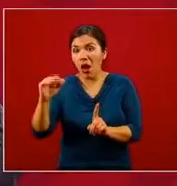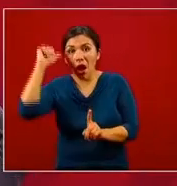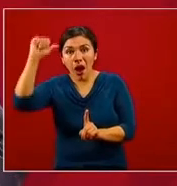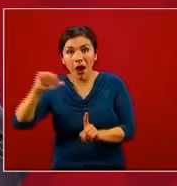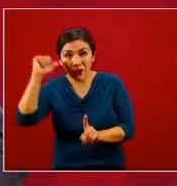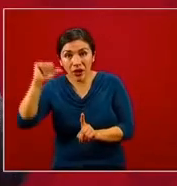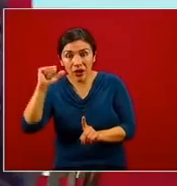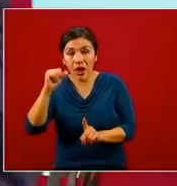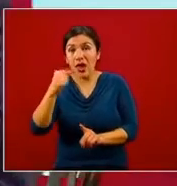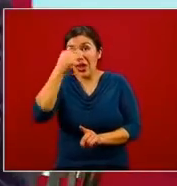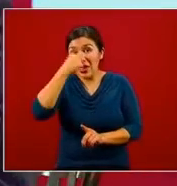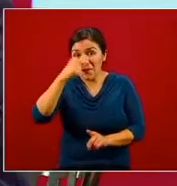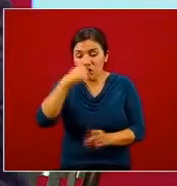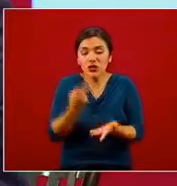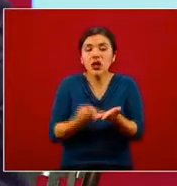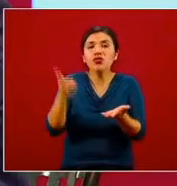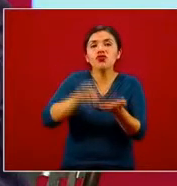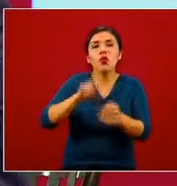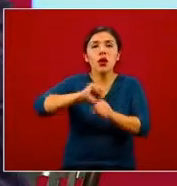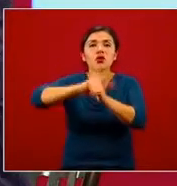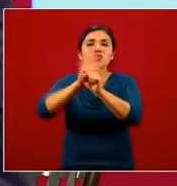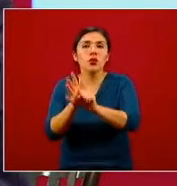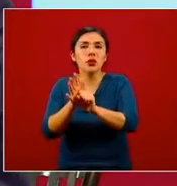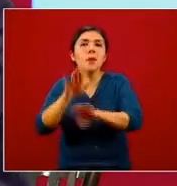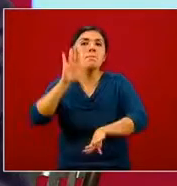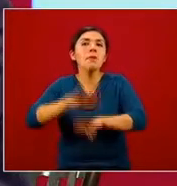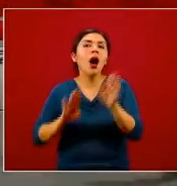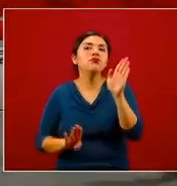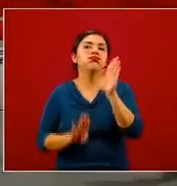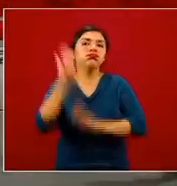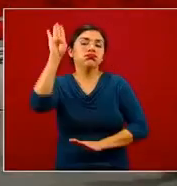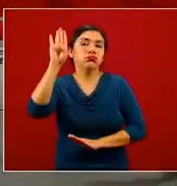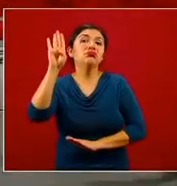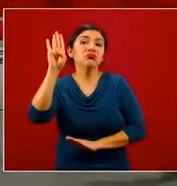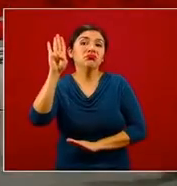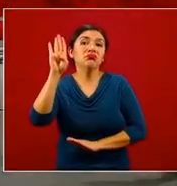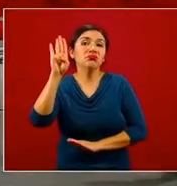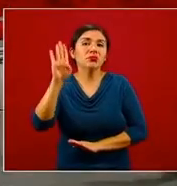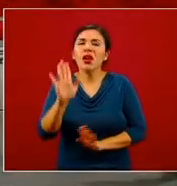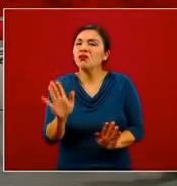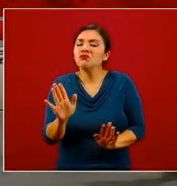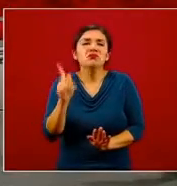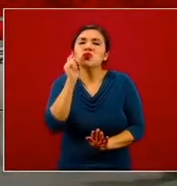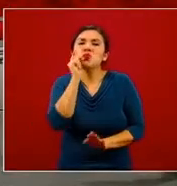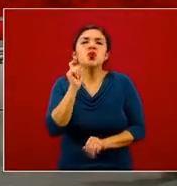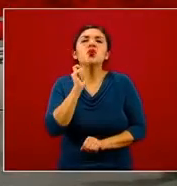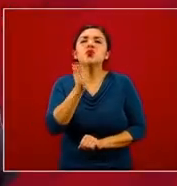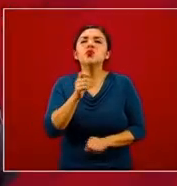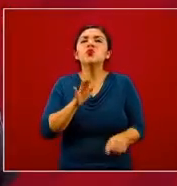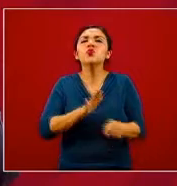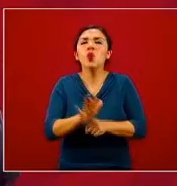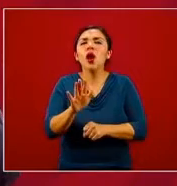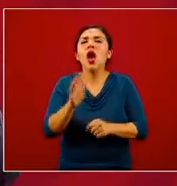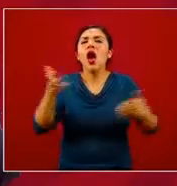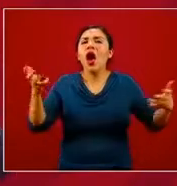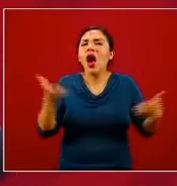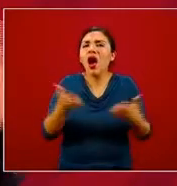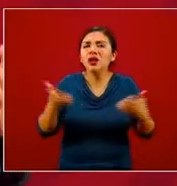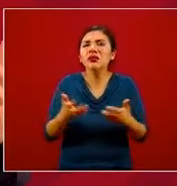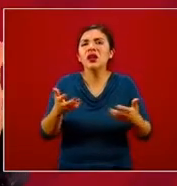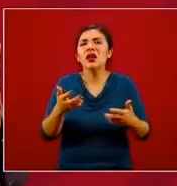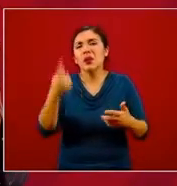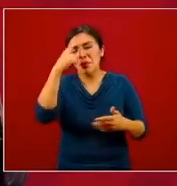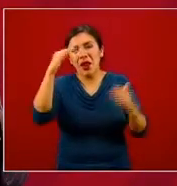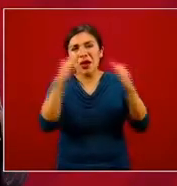and international, we believe that it is likely that between October and April, in addition